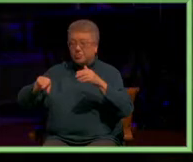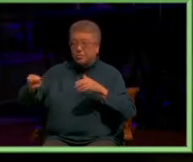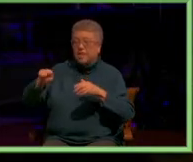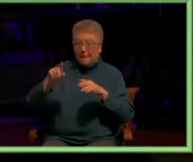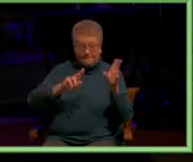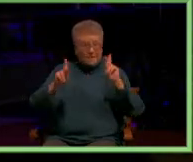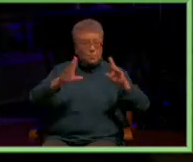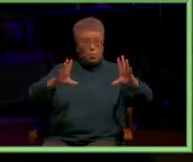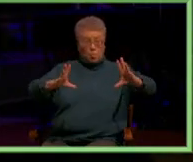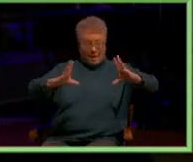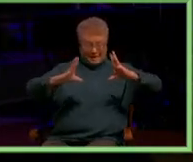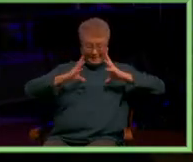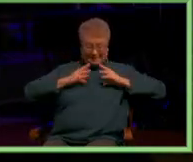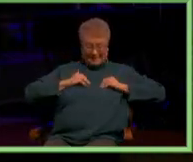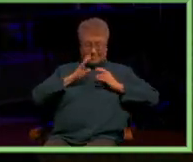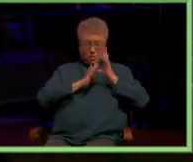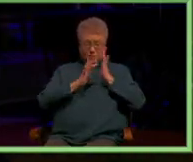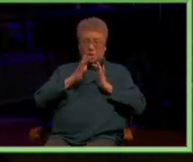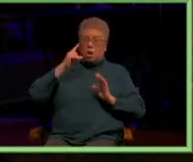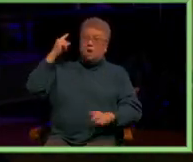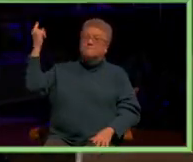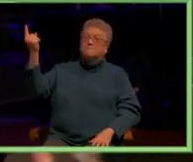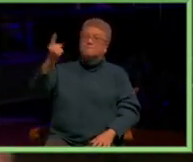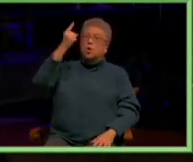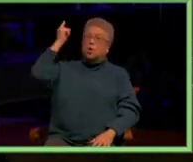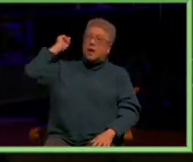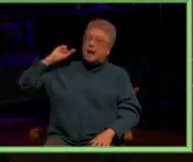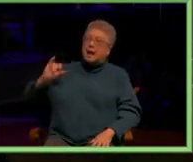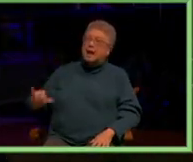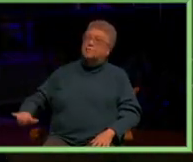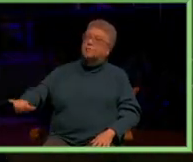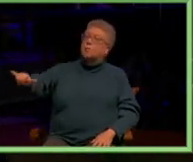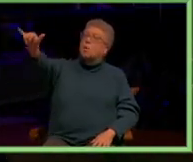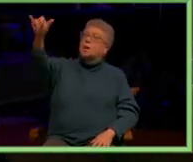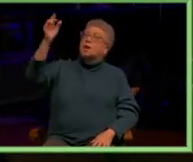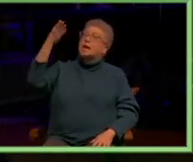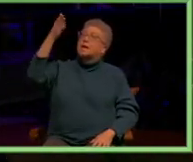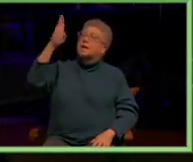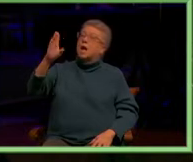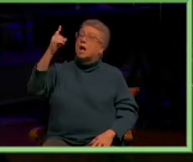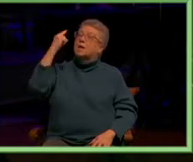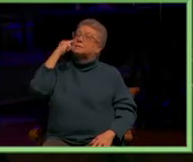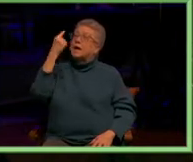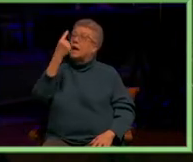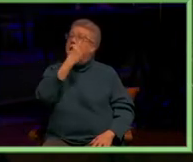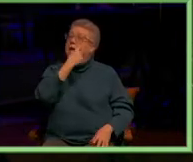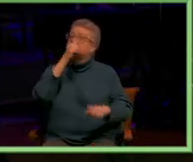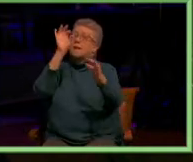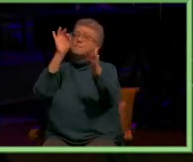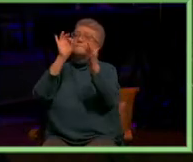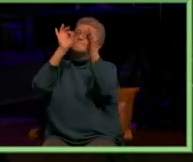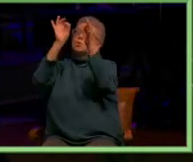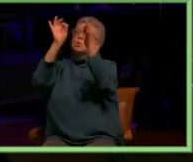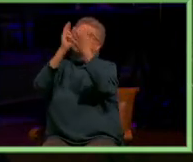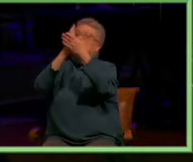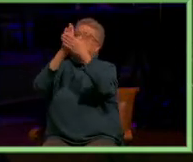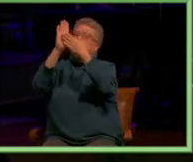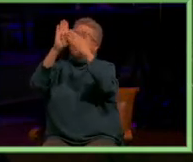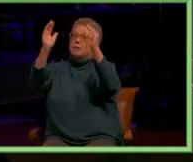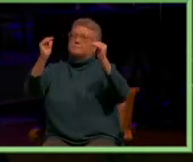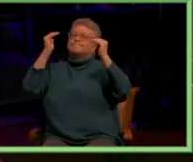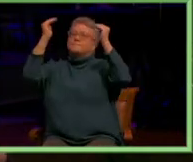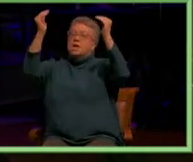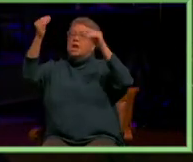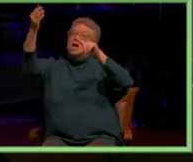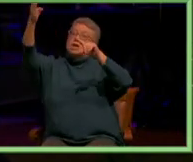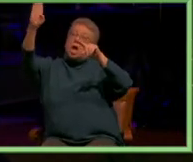those who come to Christ are forevermore in the eyes of God, blameless and holy and above reproach. That means when God looks at